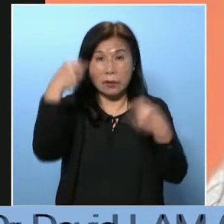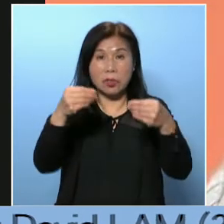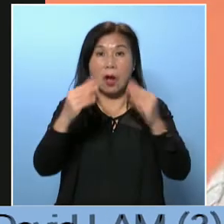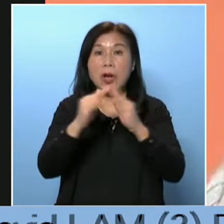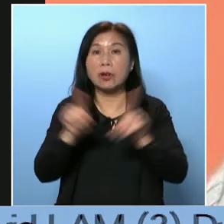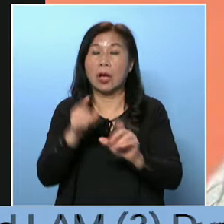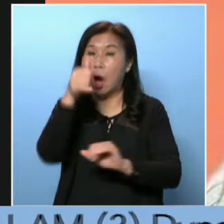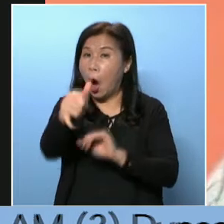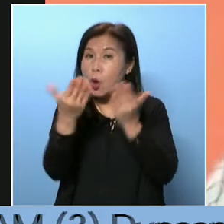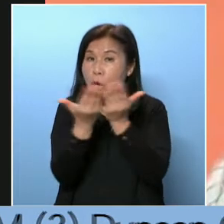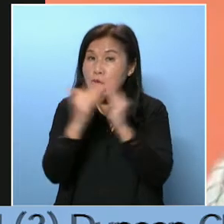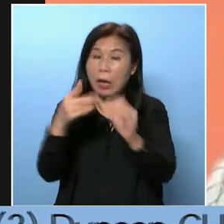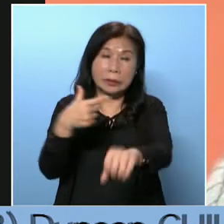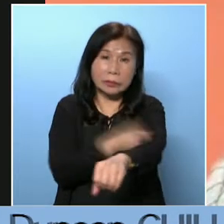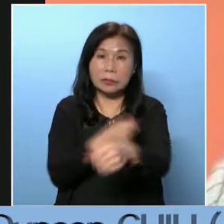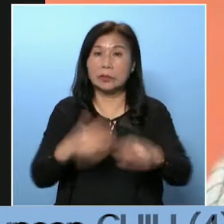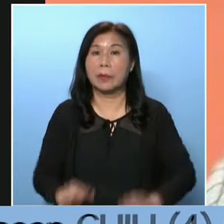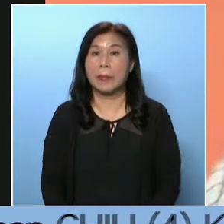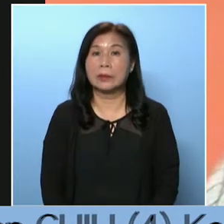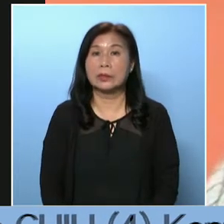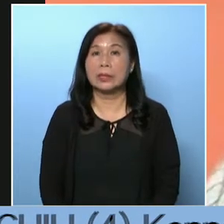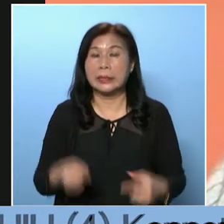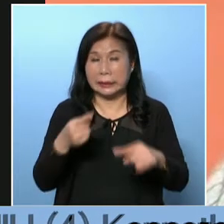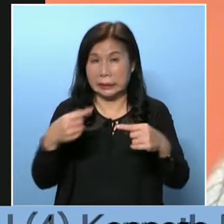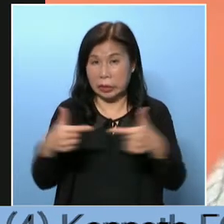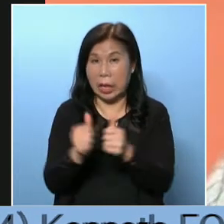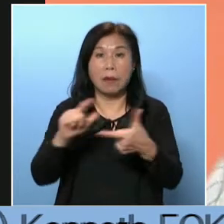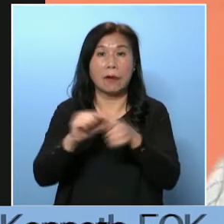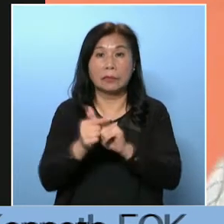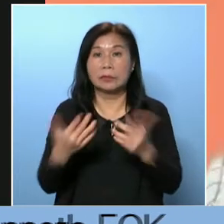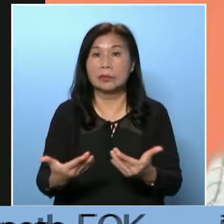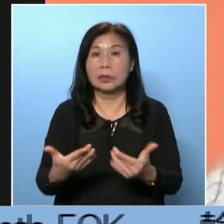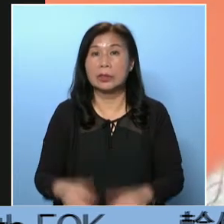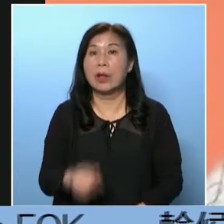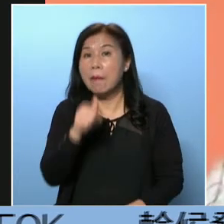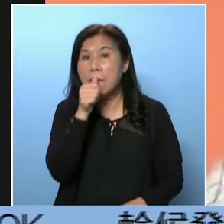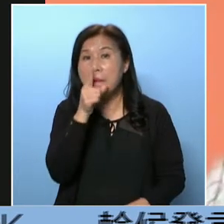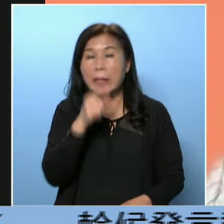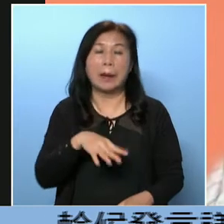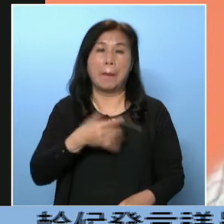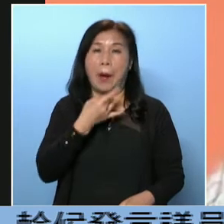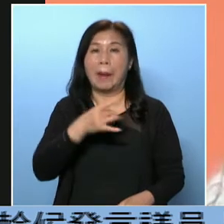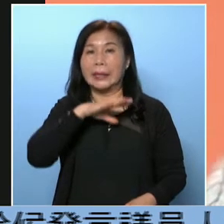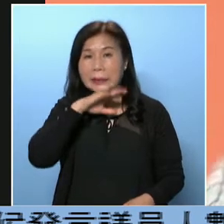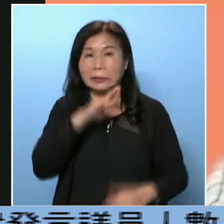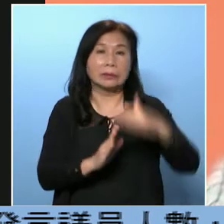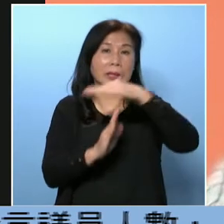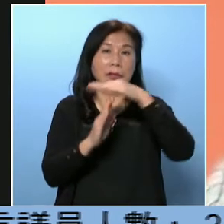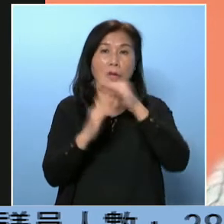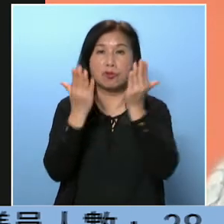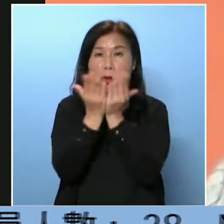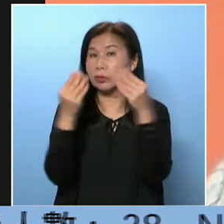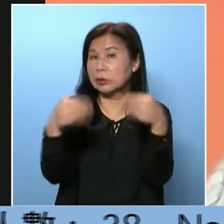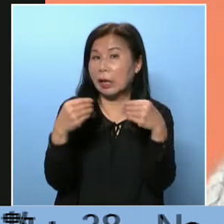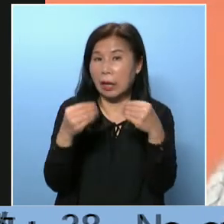EDB proposed school outreach program. However, well, these are good ideas. However,